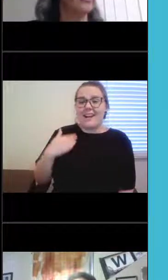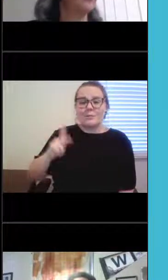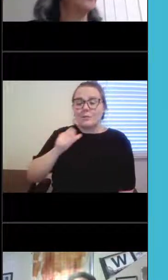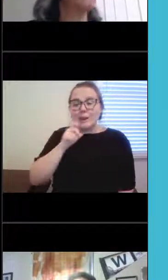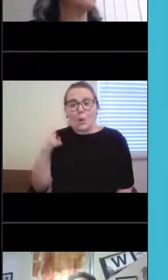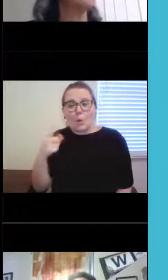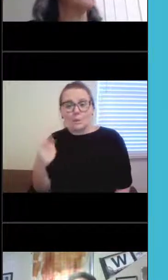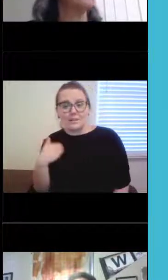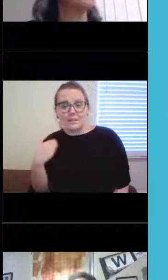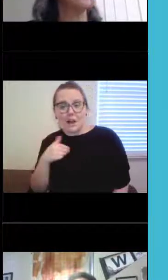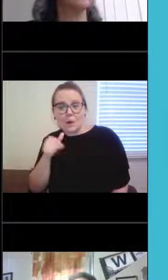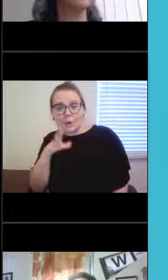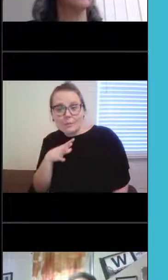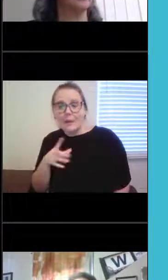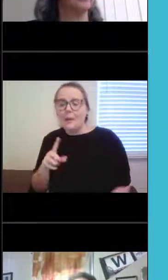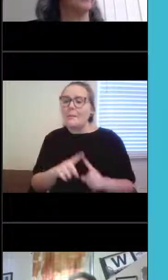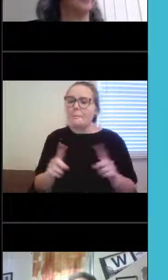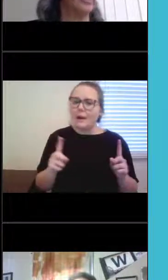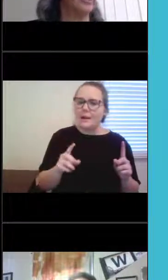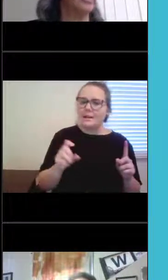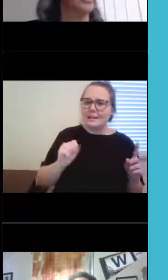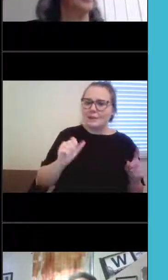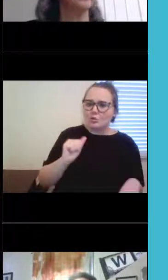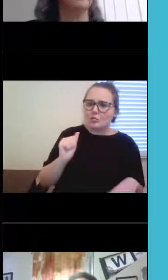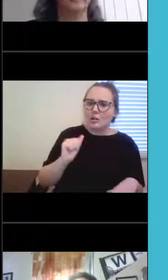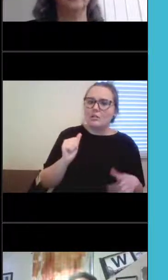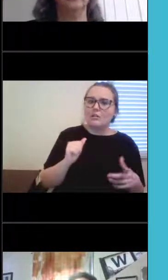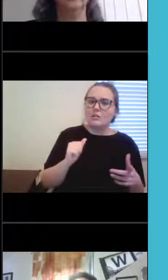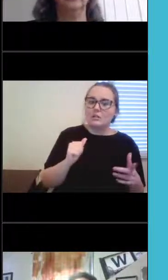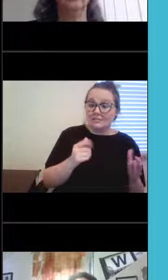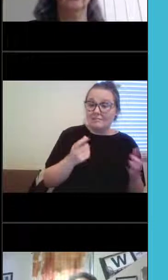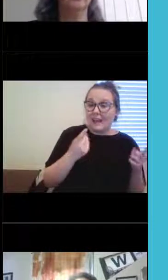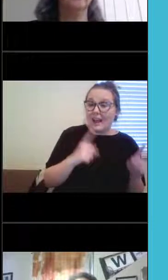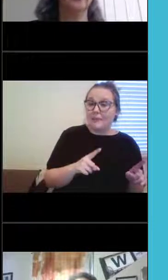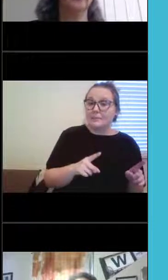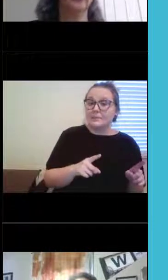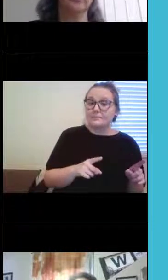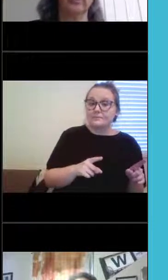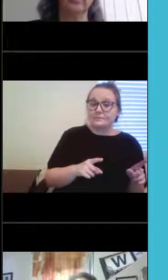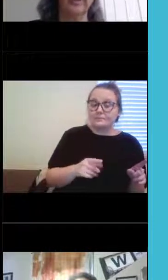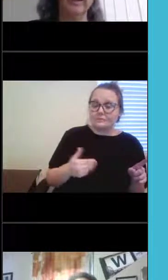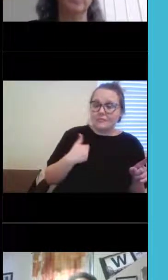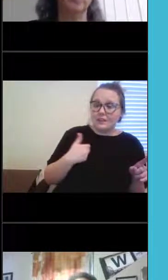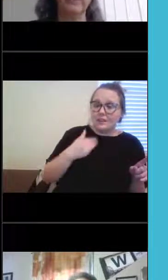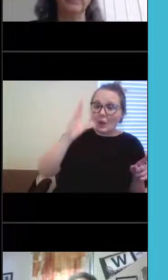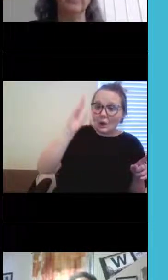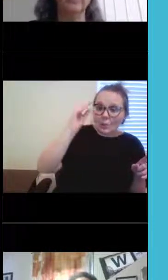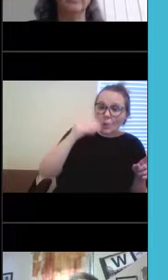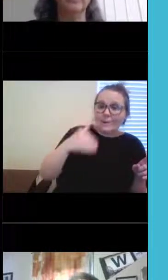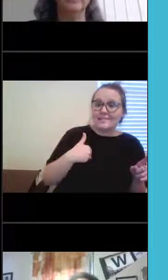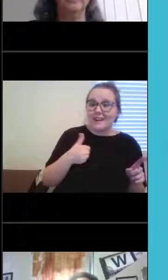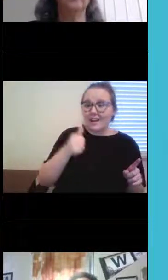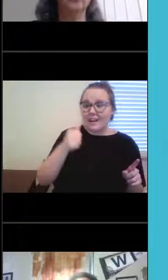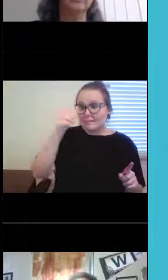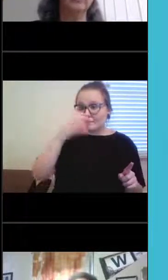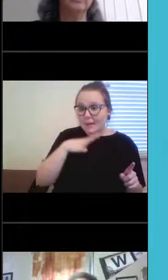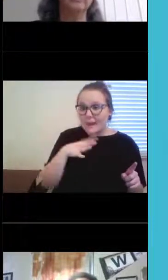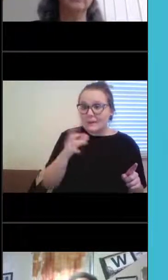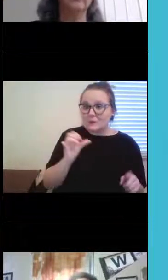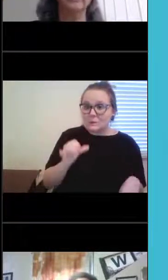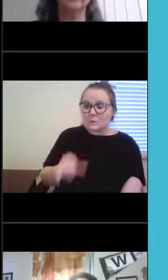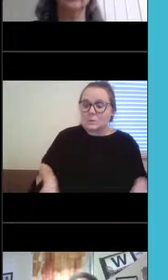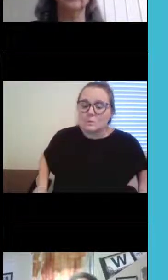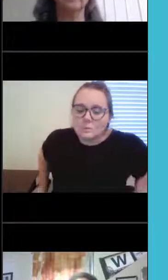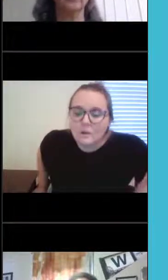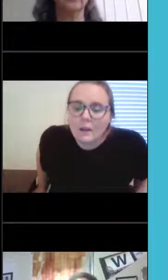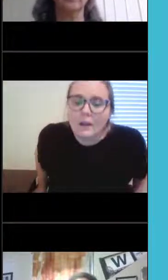women, but also when assaulted and sexual assault often can happen to young boys or young men as well, and